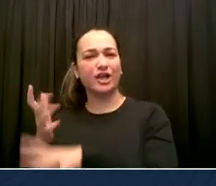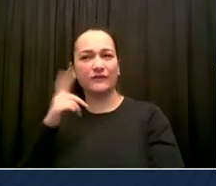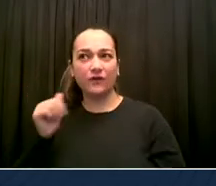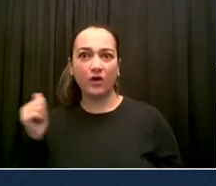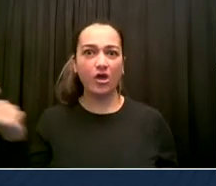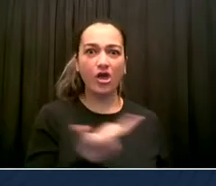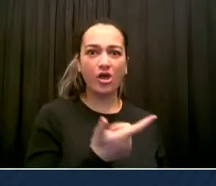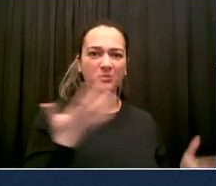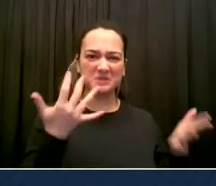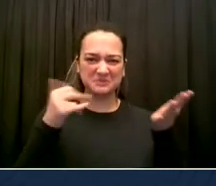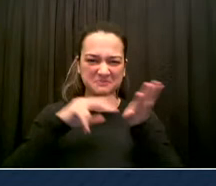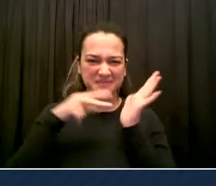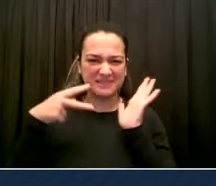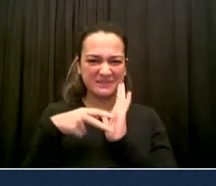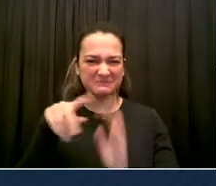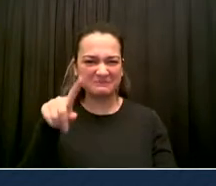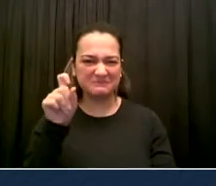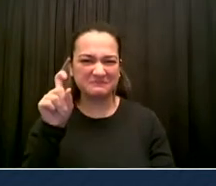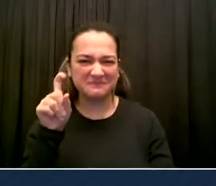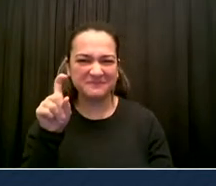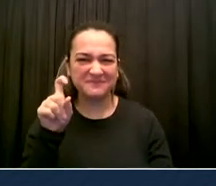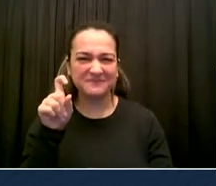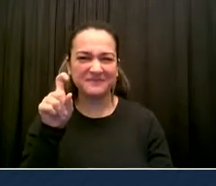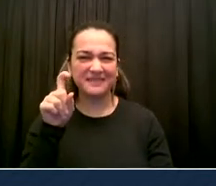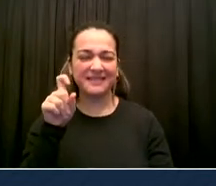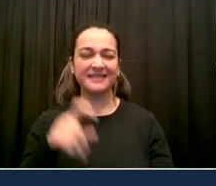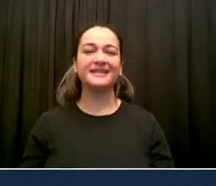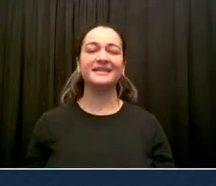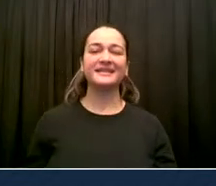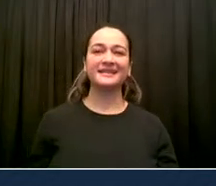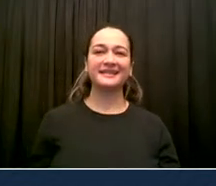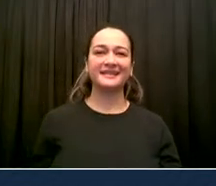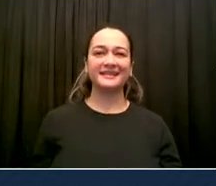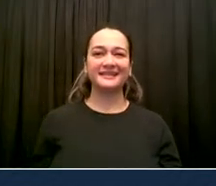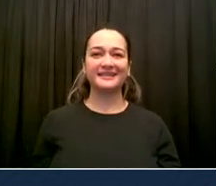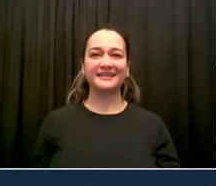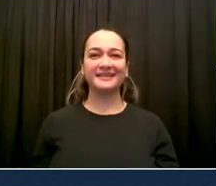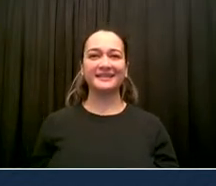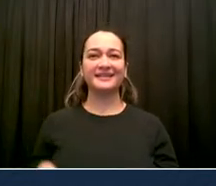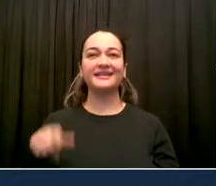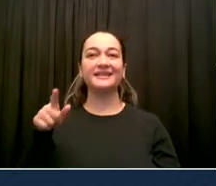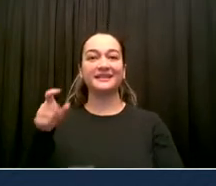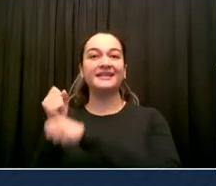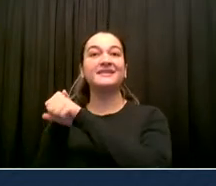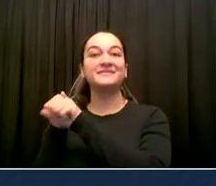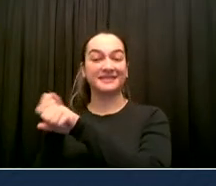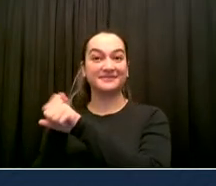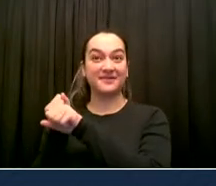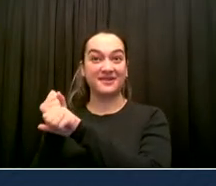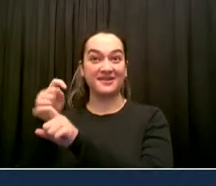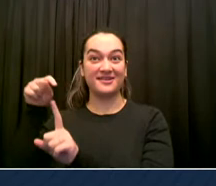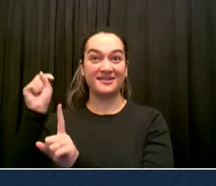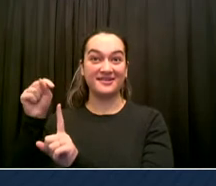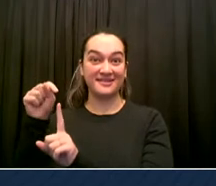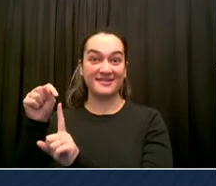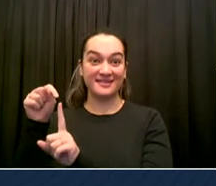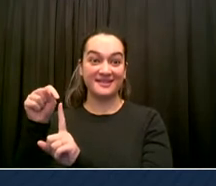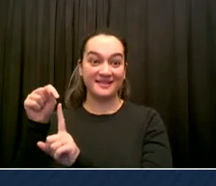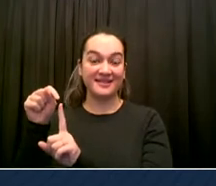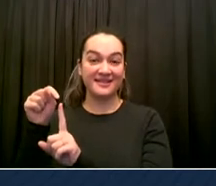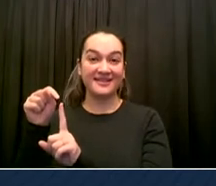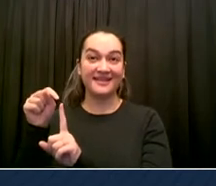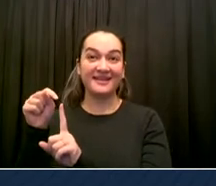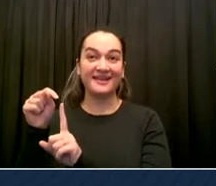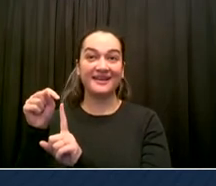9 batters will end once and for all. A pain, a challenge we've been dealing with for years. We're going to